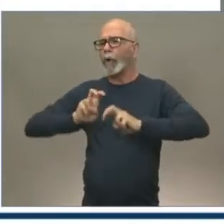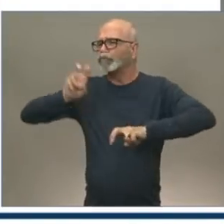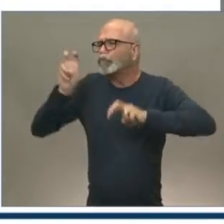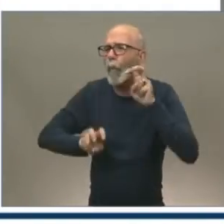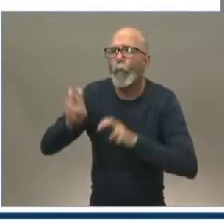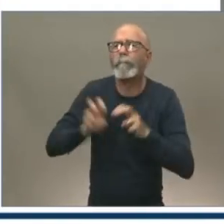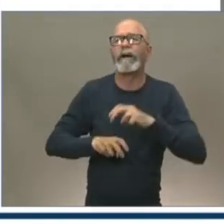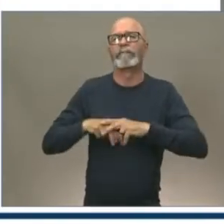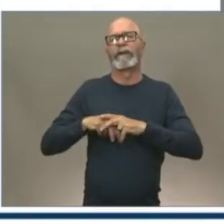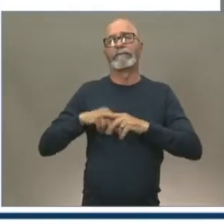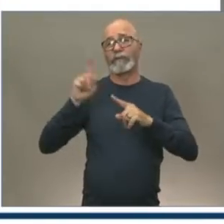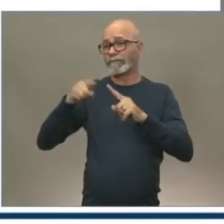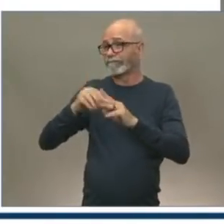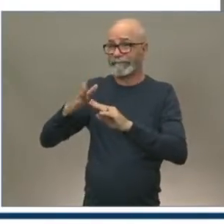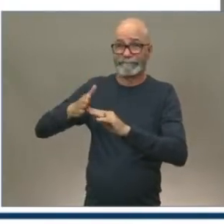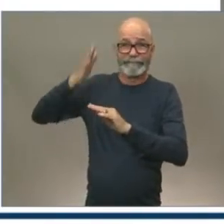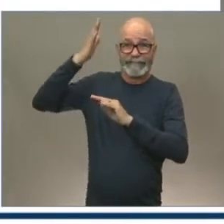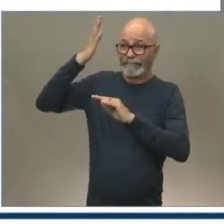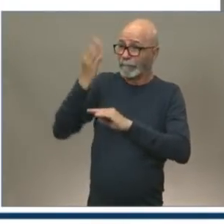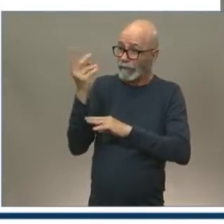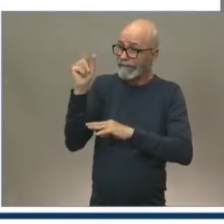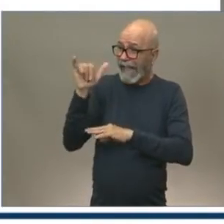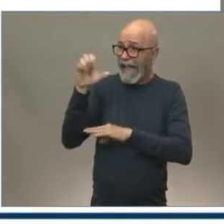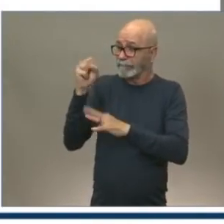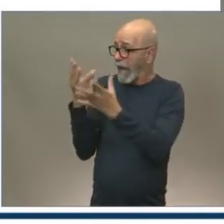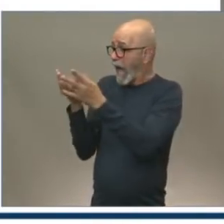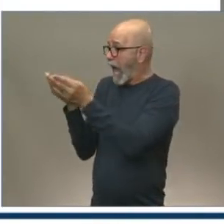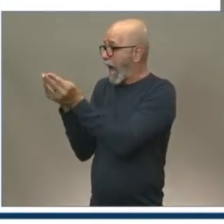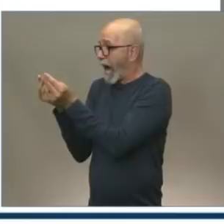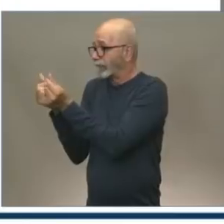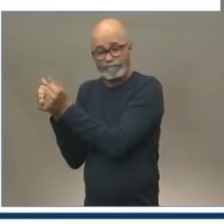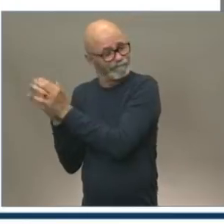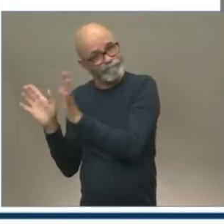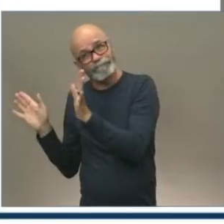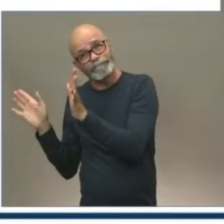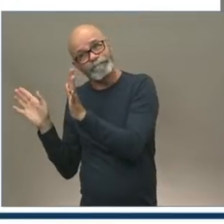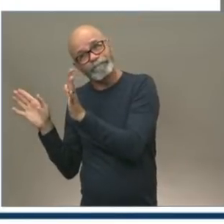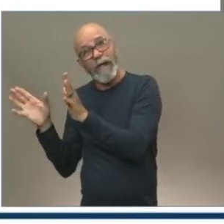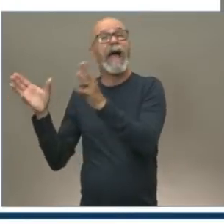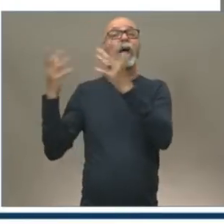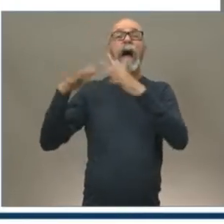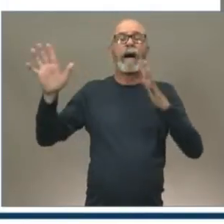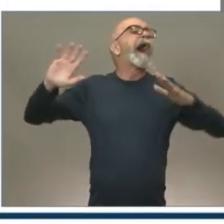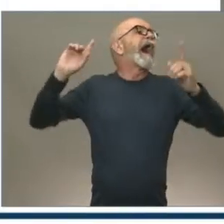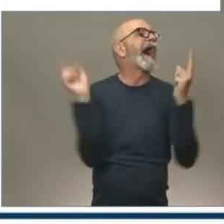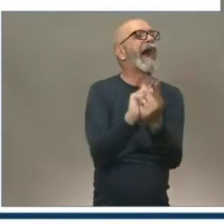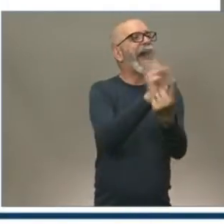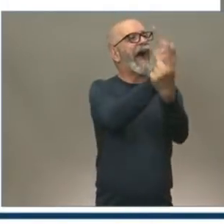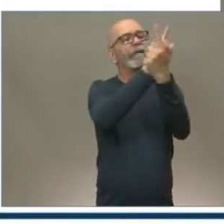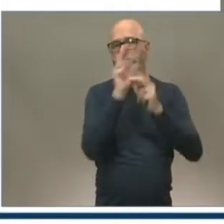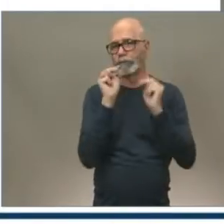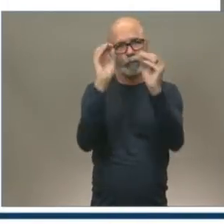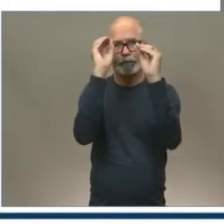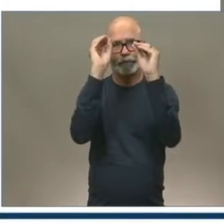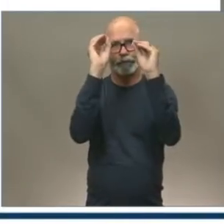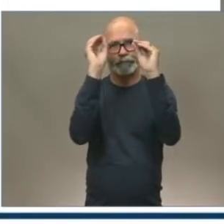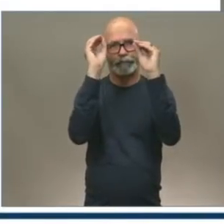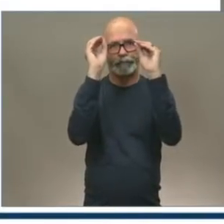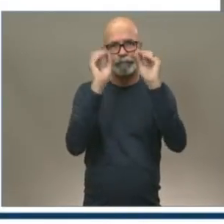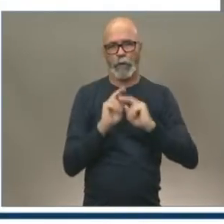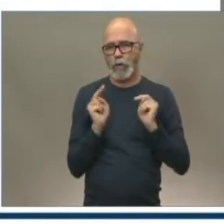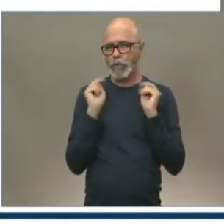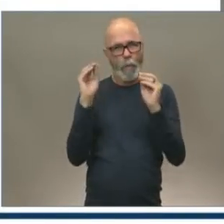quarantine, they will still be not interacting with Nova Scotians. So that tournament does not, in my opinion, does not